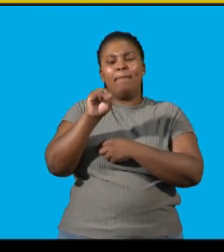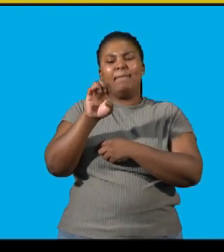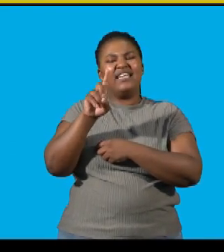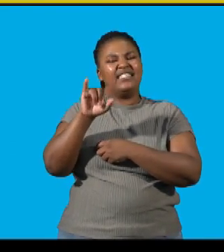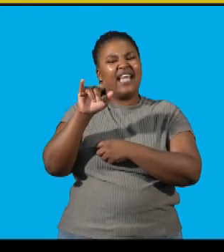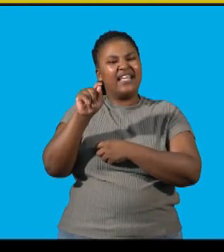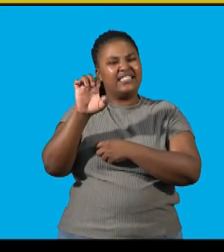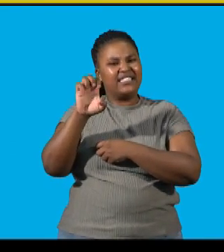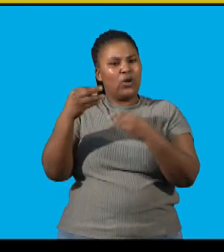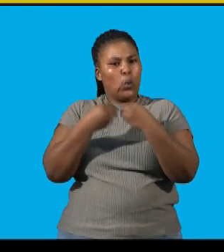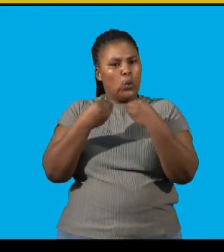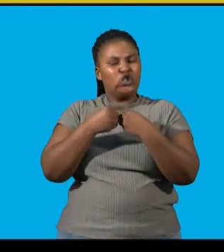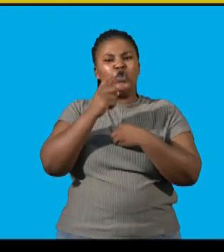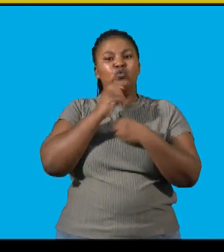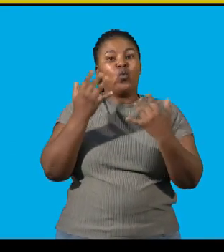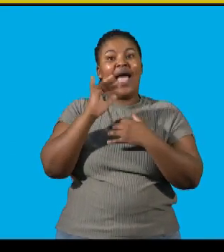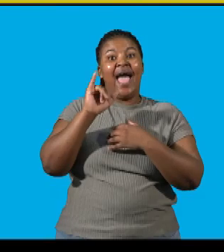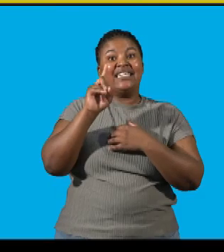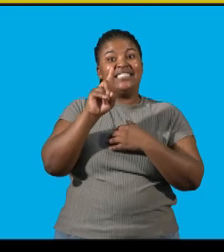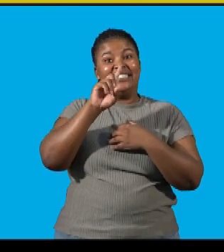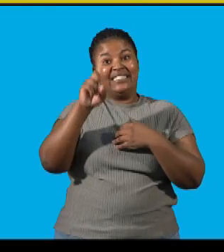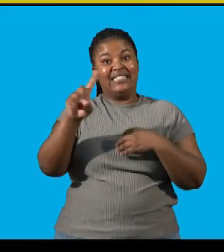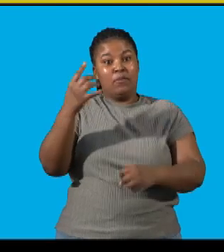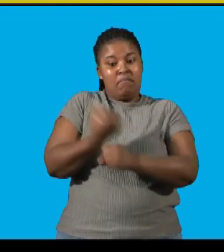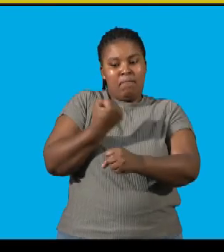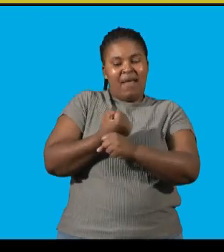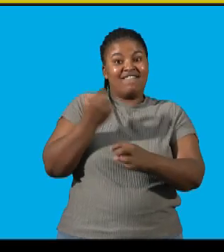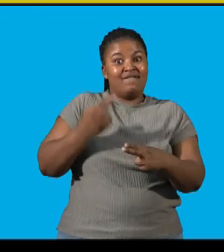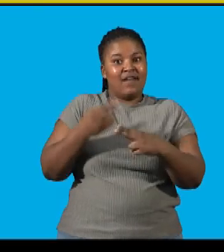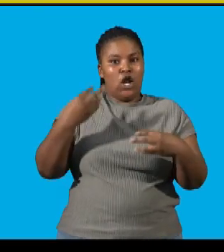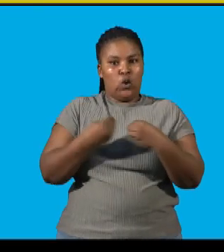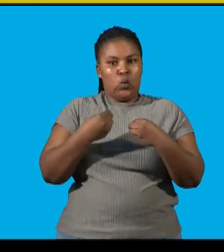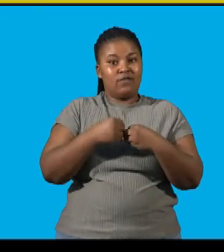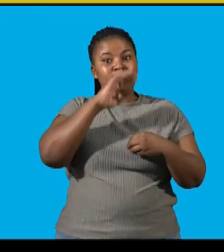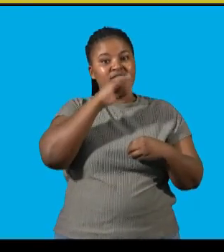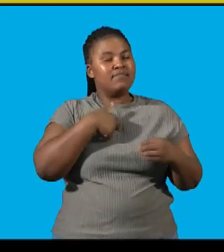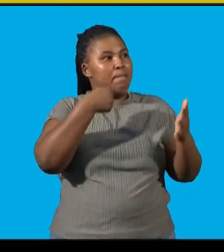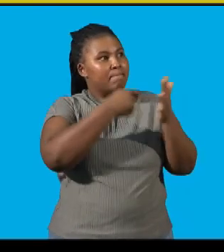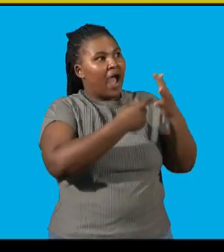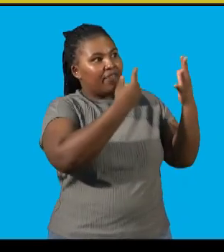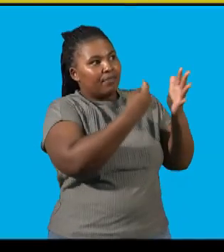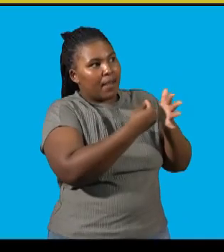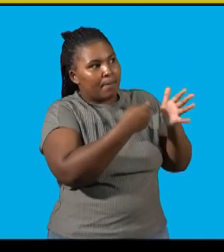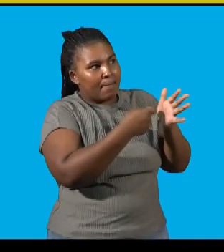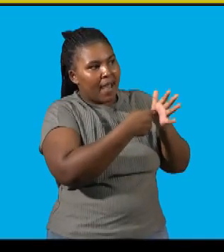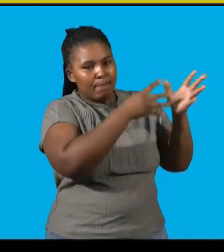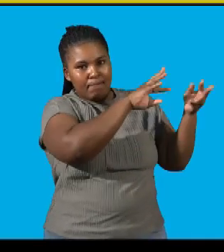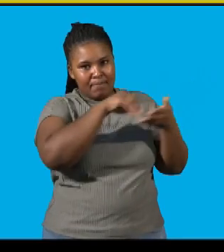IDZ to produce final goods. So you import raw materials free of duty. If it is an